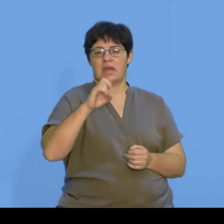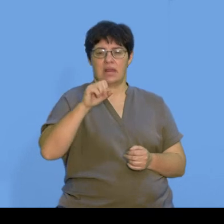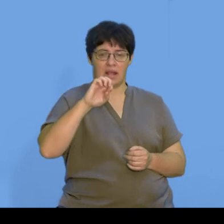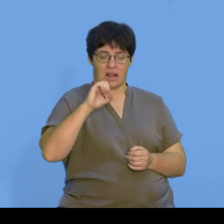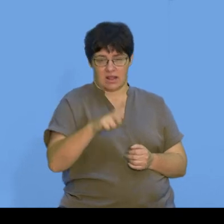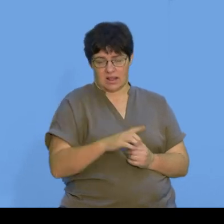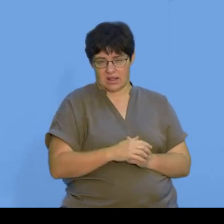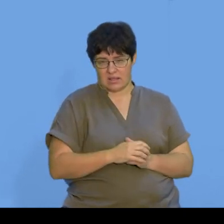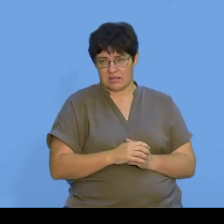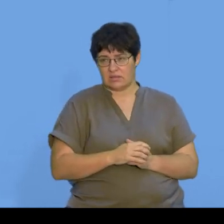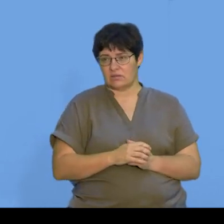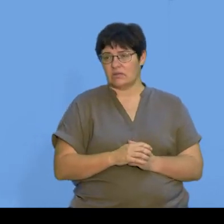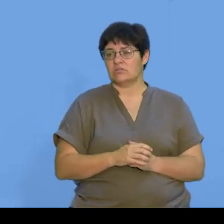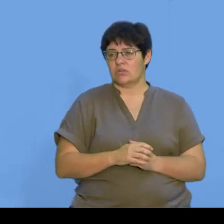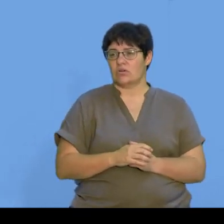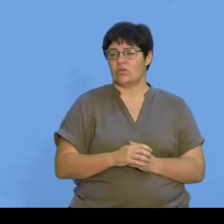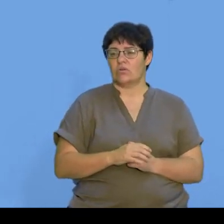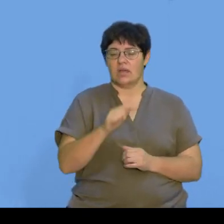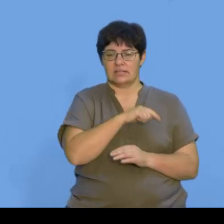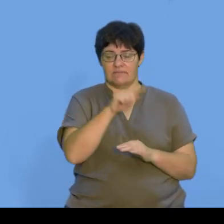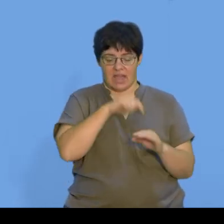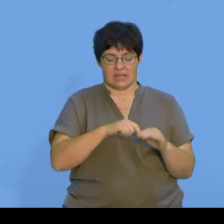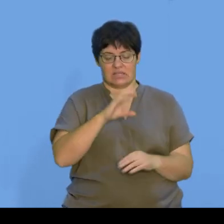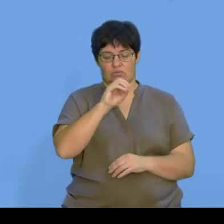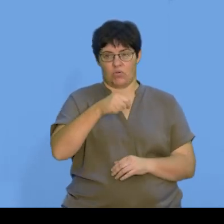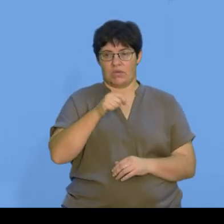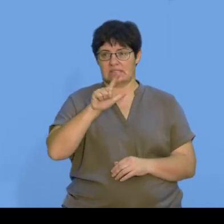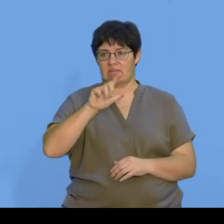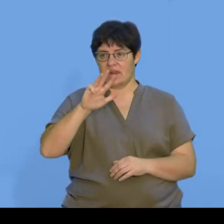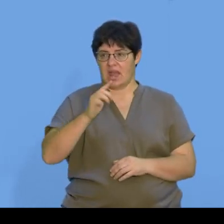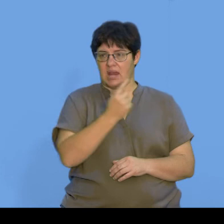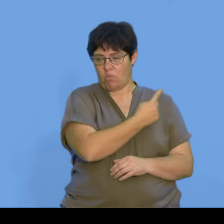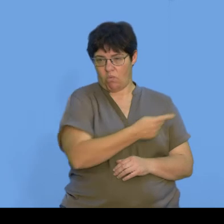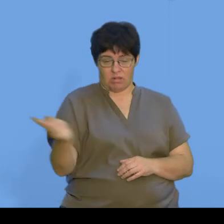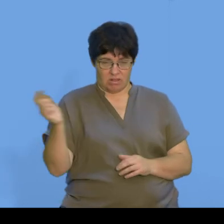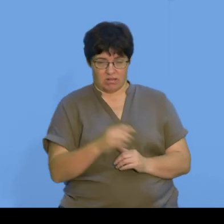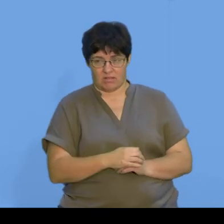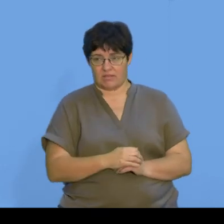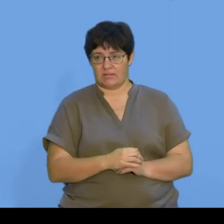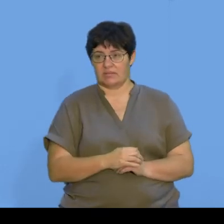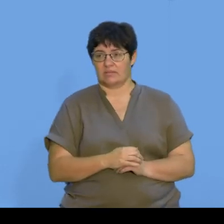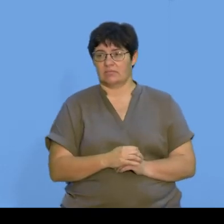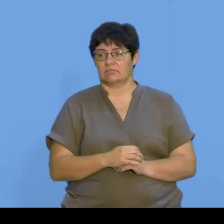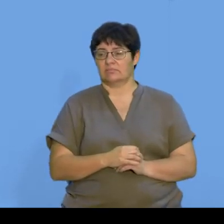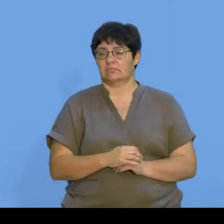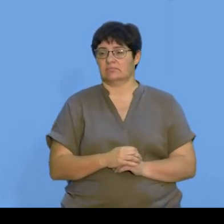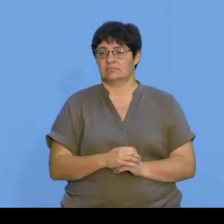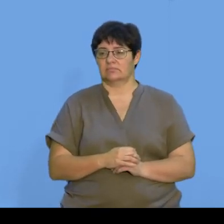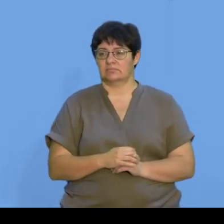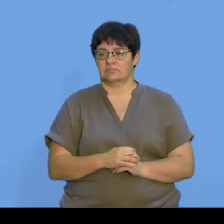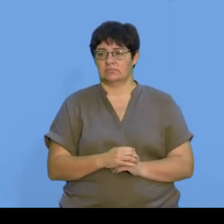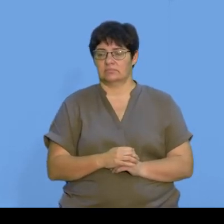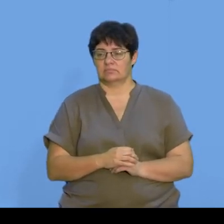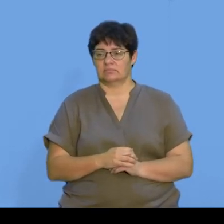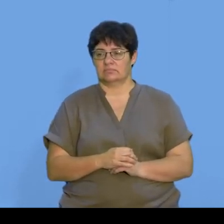the empirical formula. So we'll definitely divide, let's say, by 0.79 throughout, okay? All right,